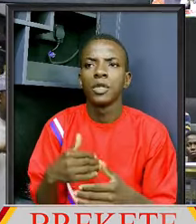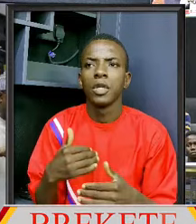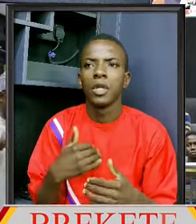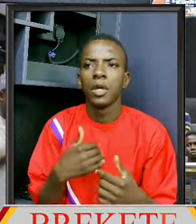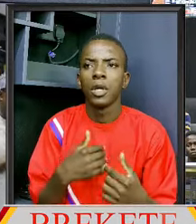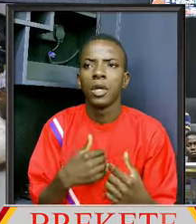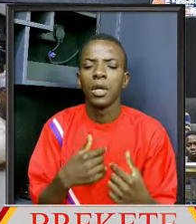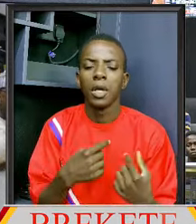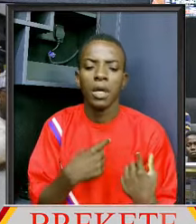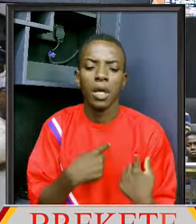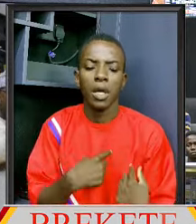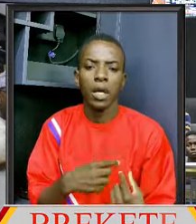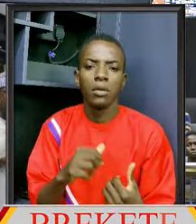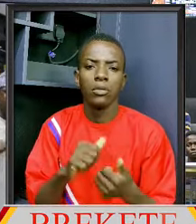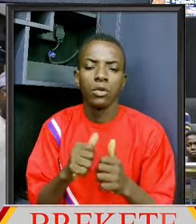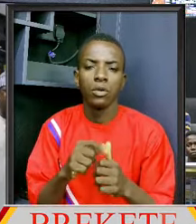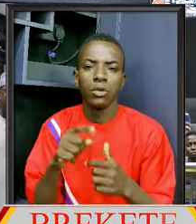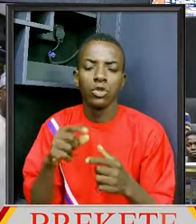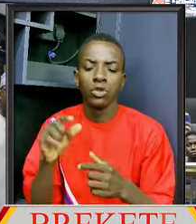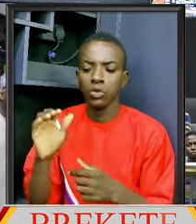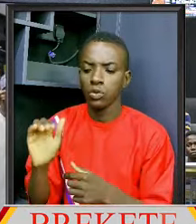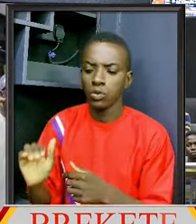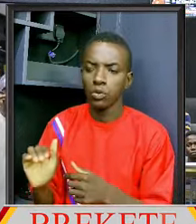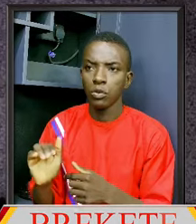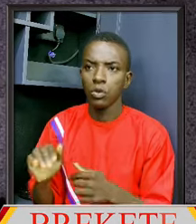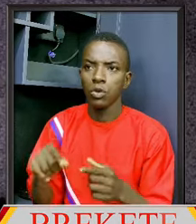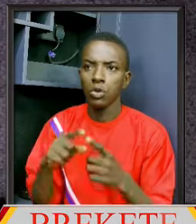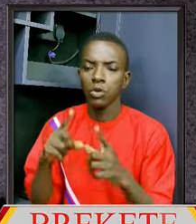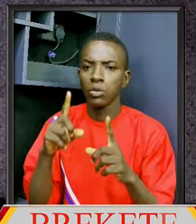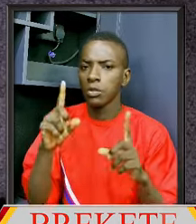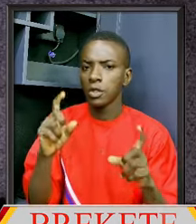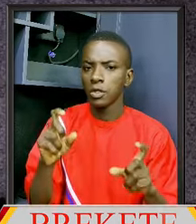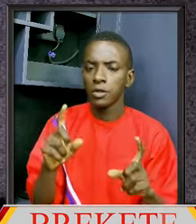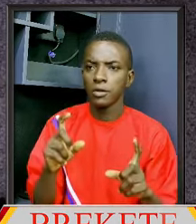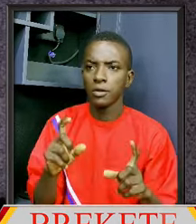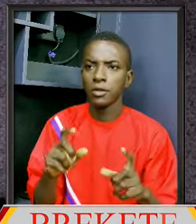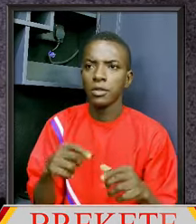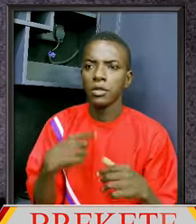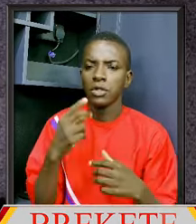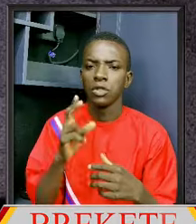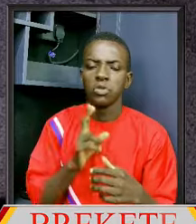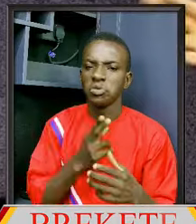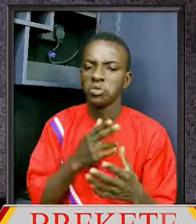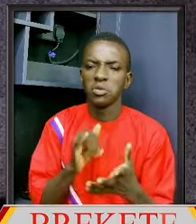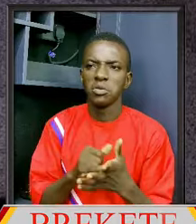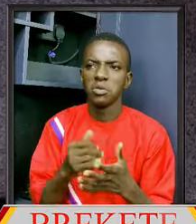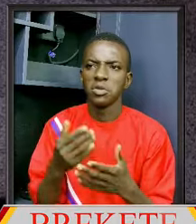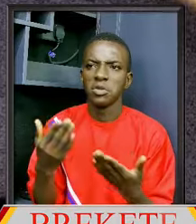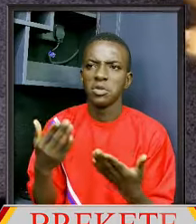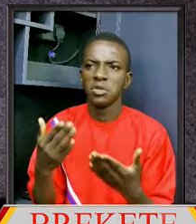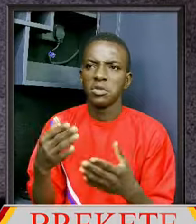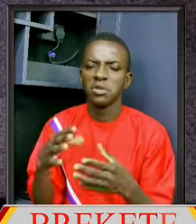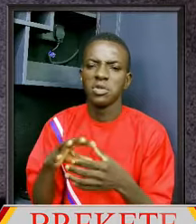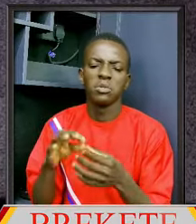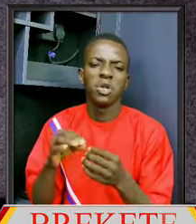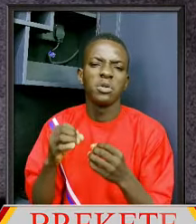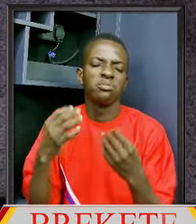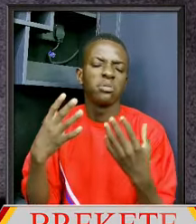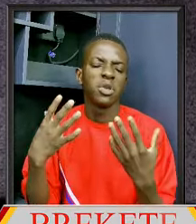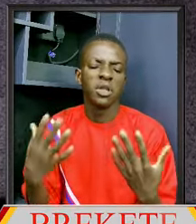problem when he was very small. We went to do tests. Then tell us, say, the thing just, the story